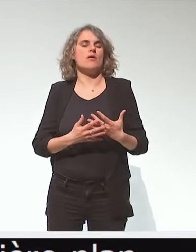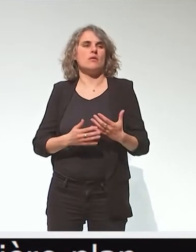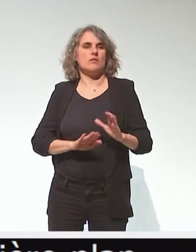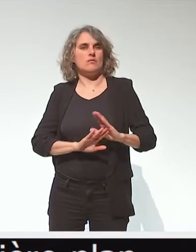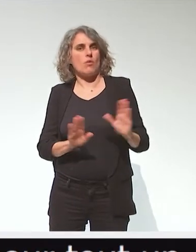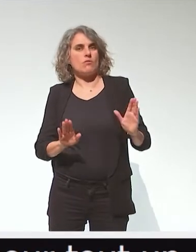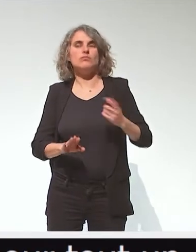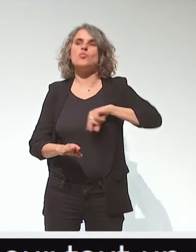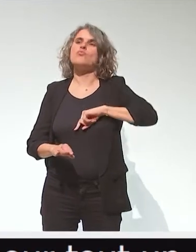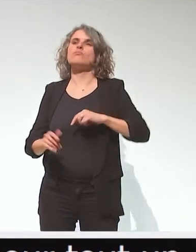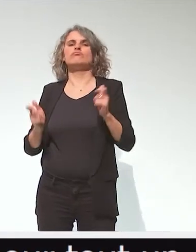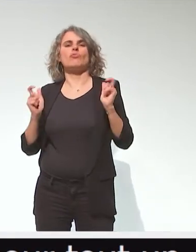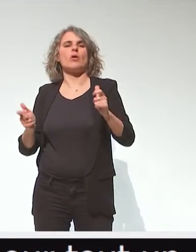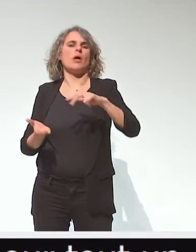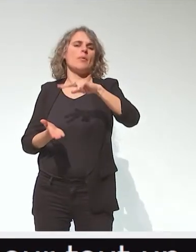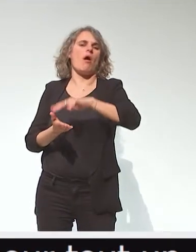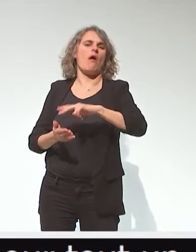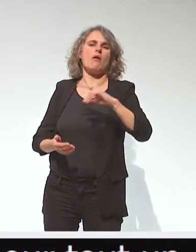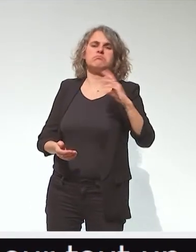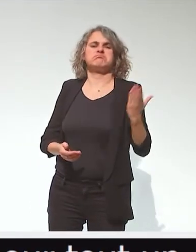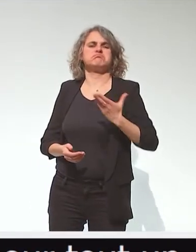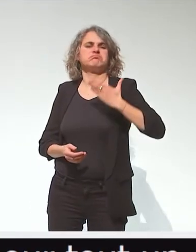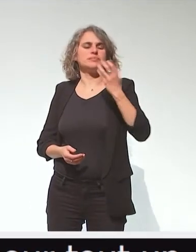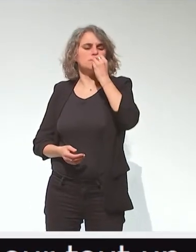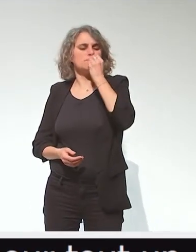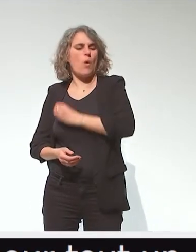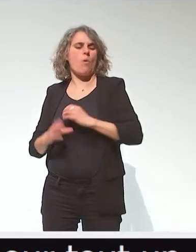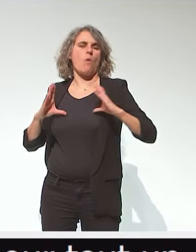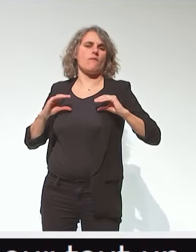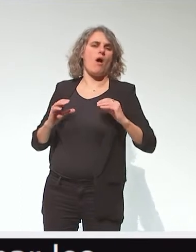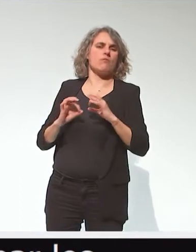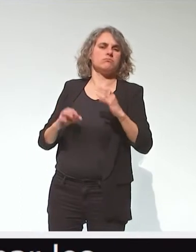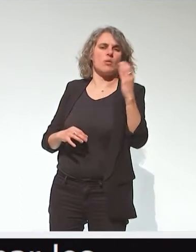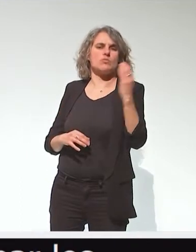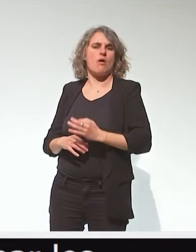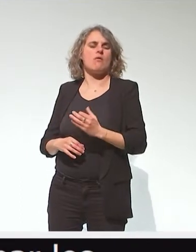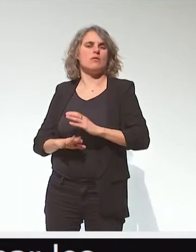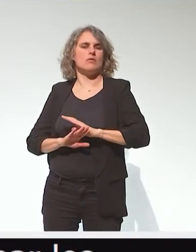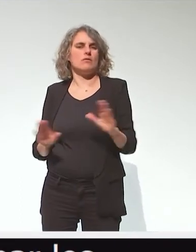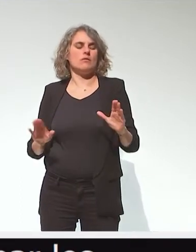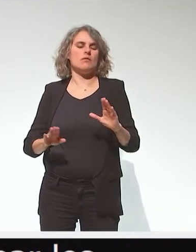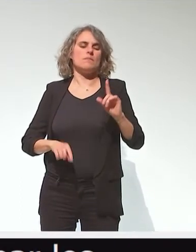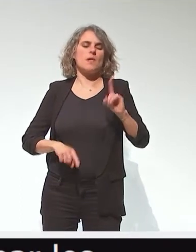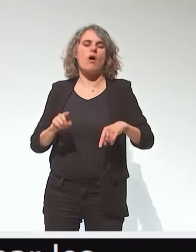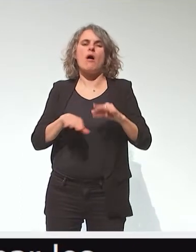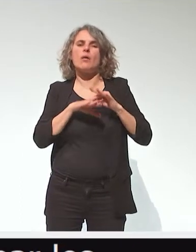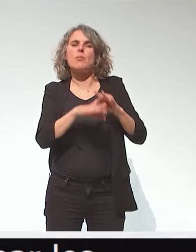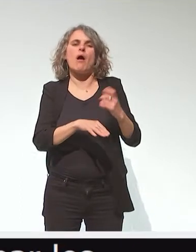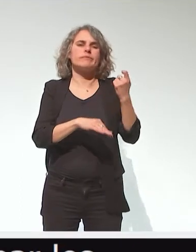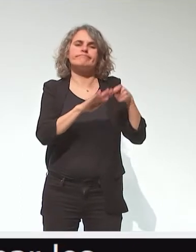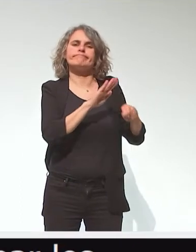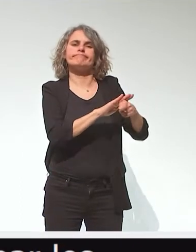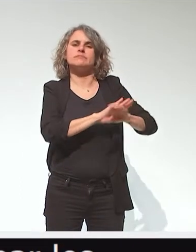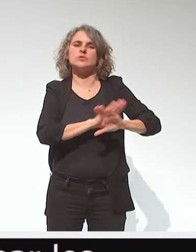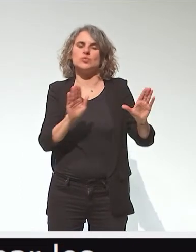apartments and providing some donations. But then if I turn to disability issue more concretely